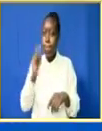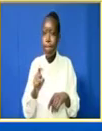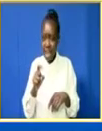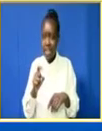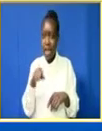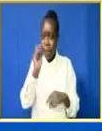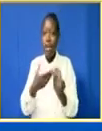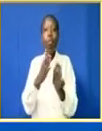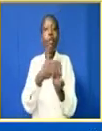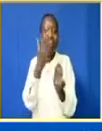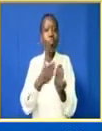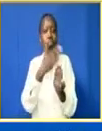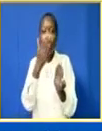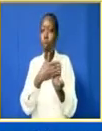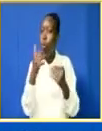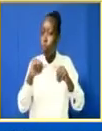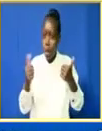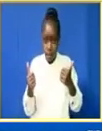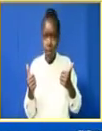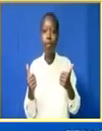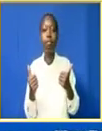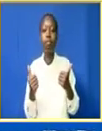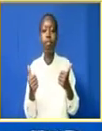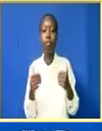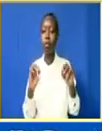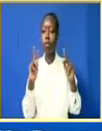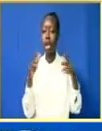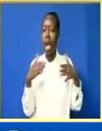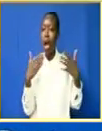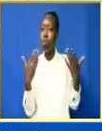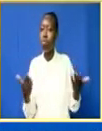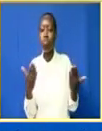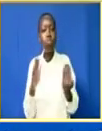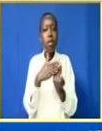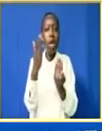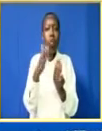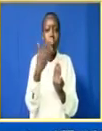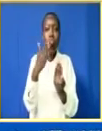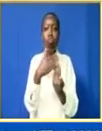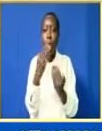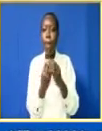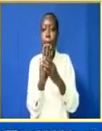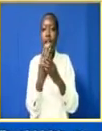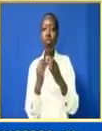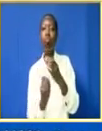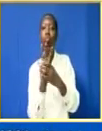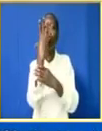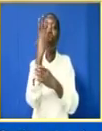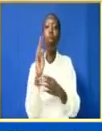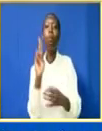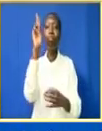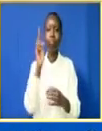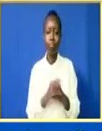trained. They must be... Okay, how do you train plants to grow vertically? I don't... Wait, what?